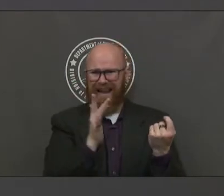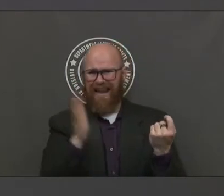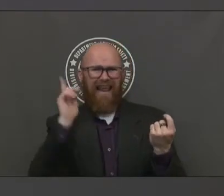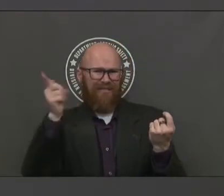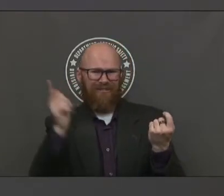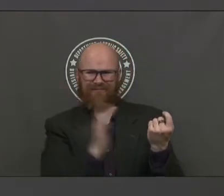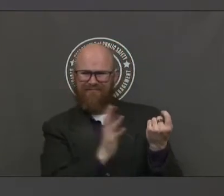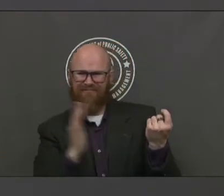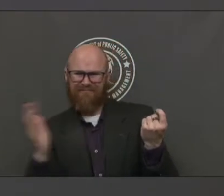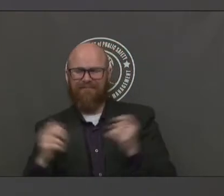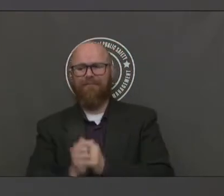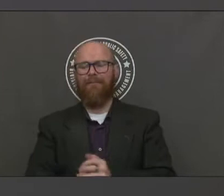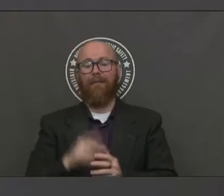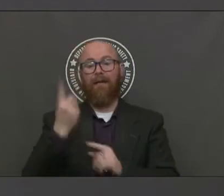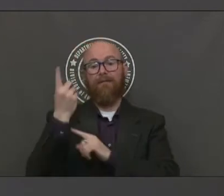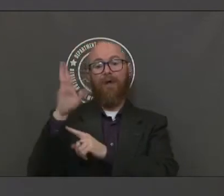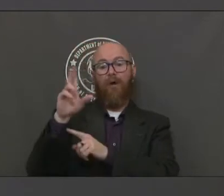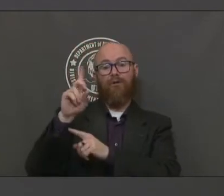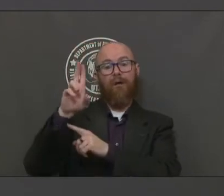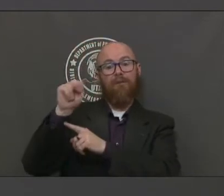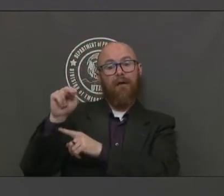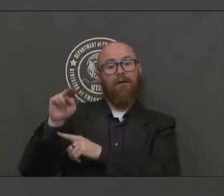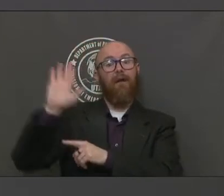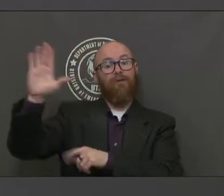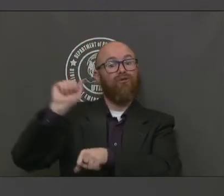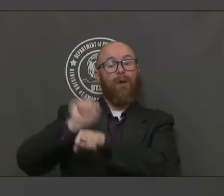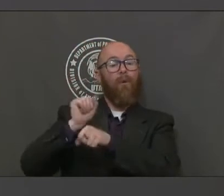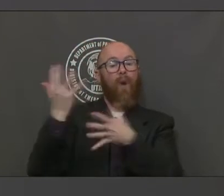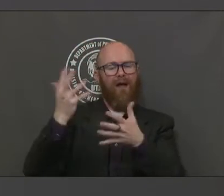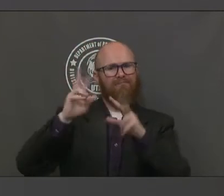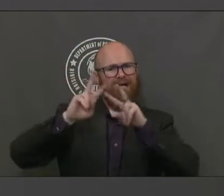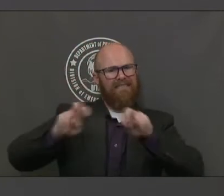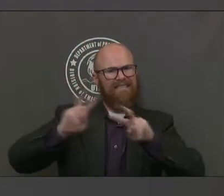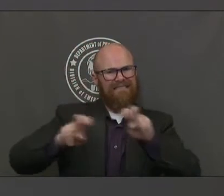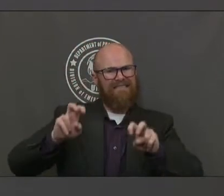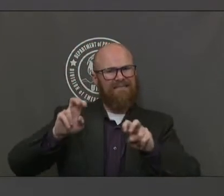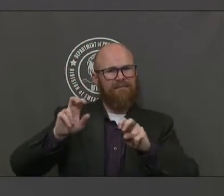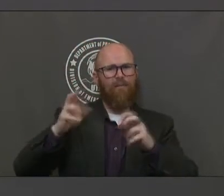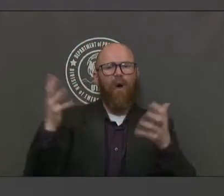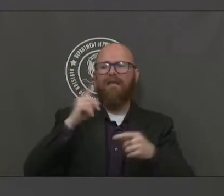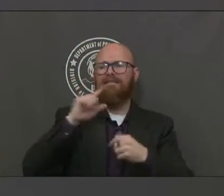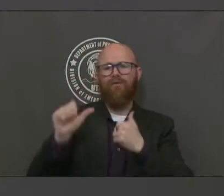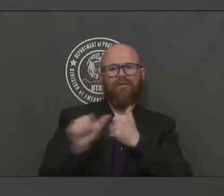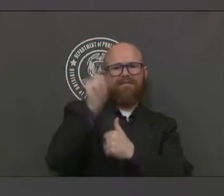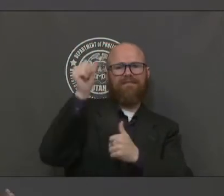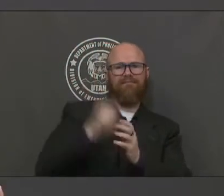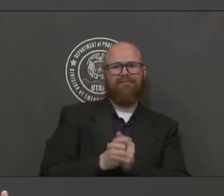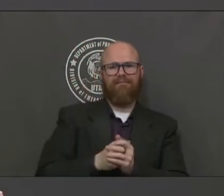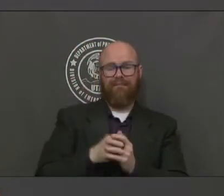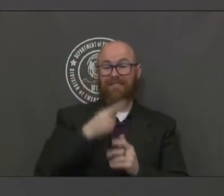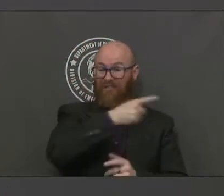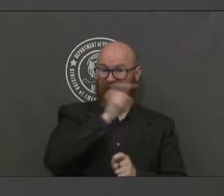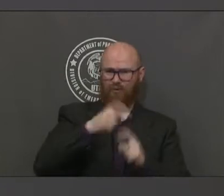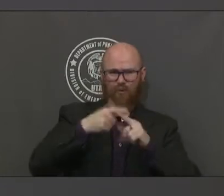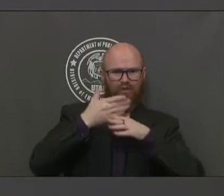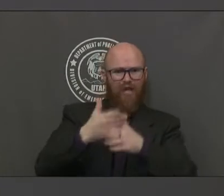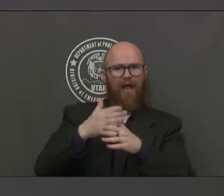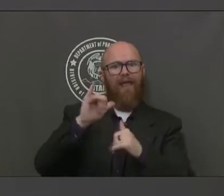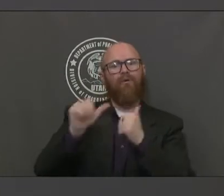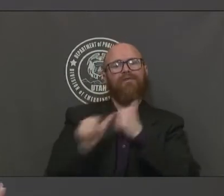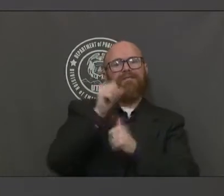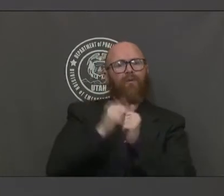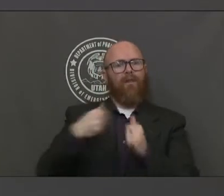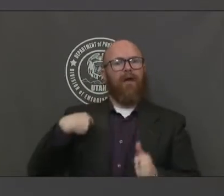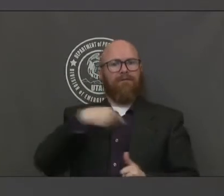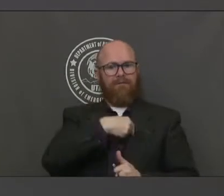Dr. Dunn's job is to assess risk and to be cautious and to share those risk profiles with us, to let